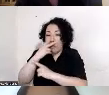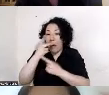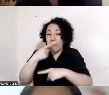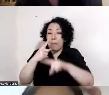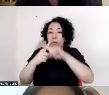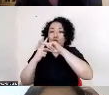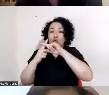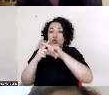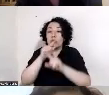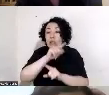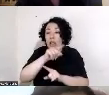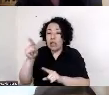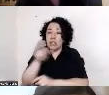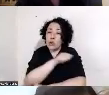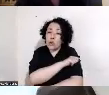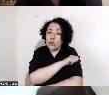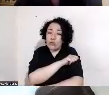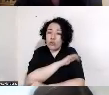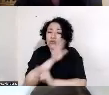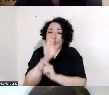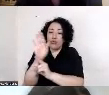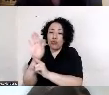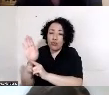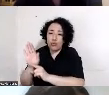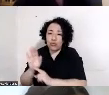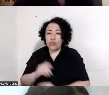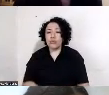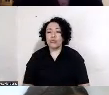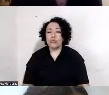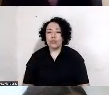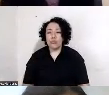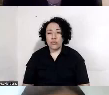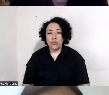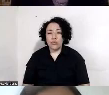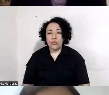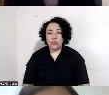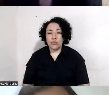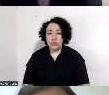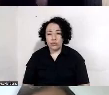vida desses alunos. And I feel like so